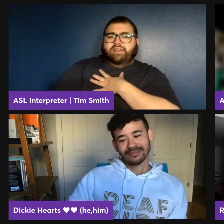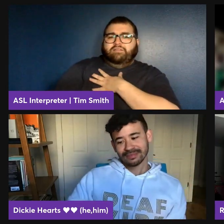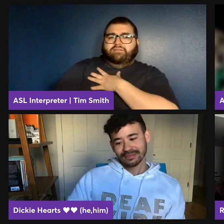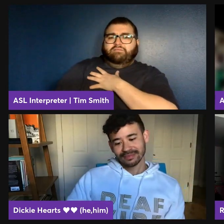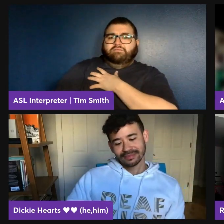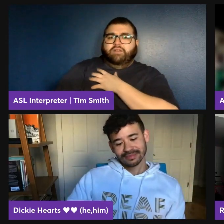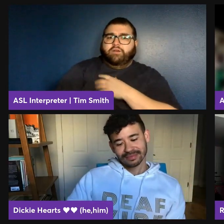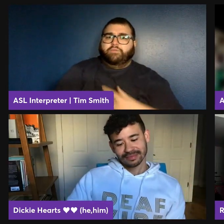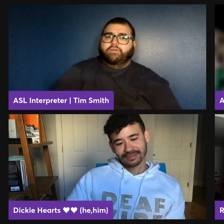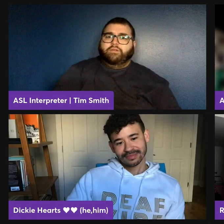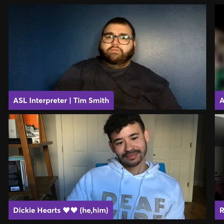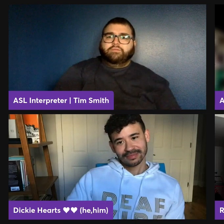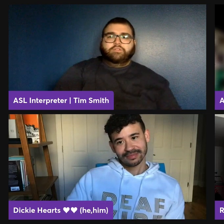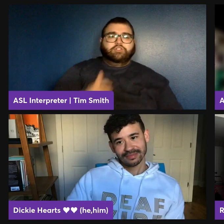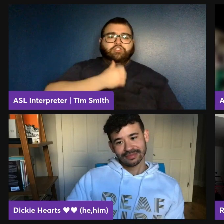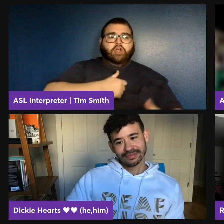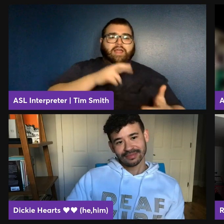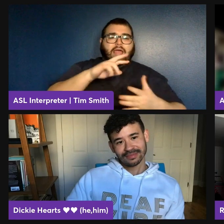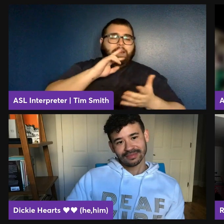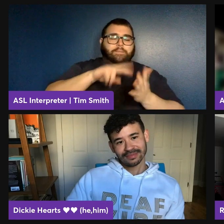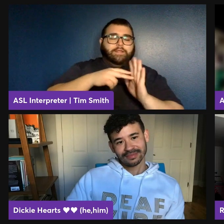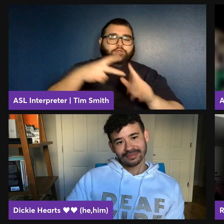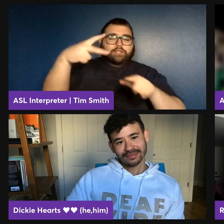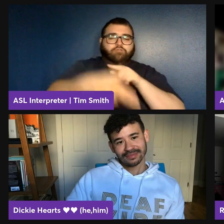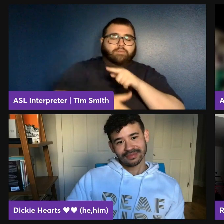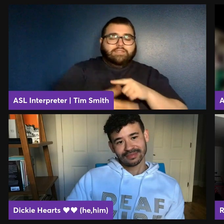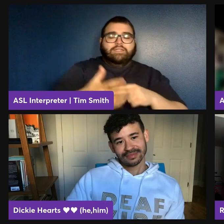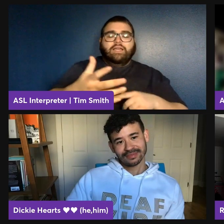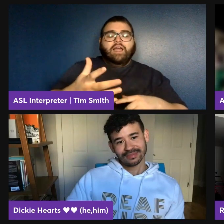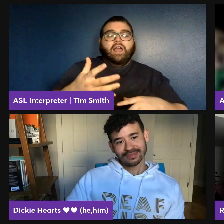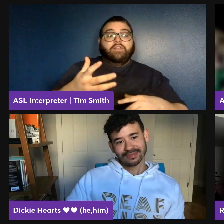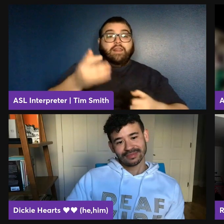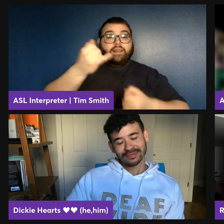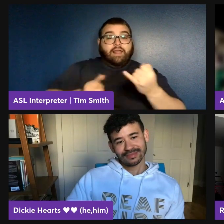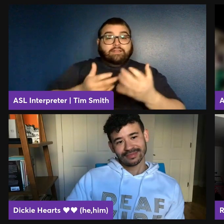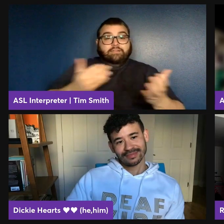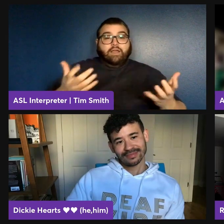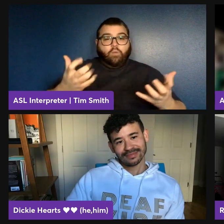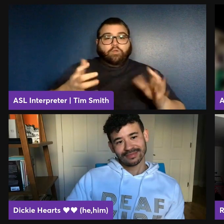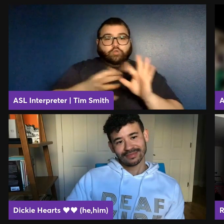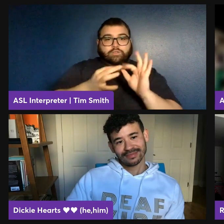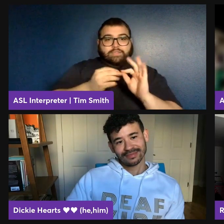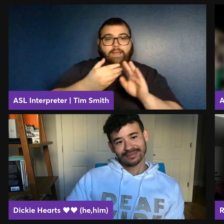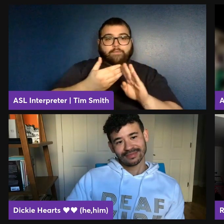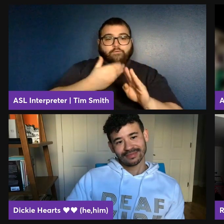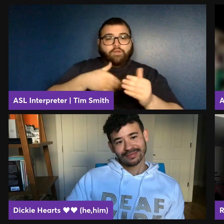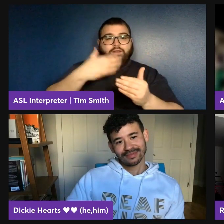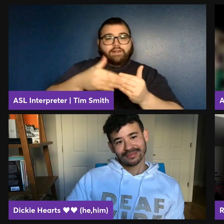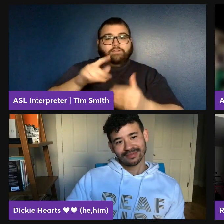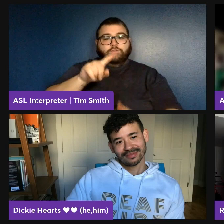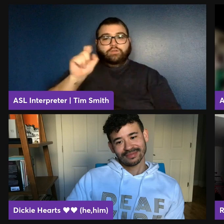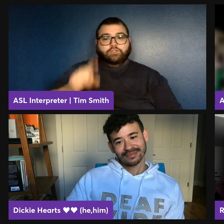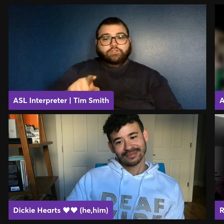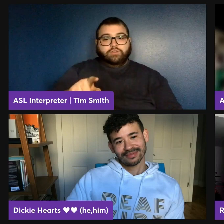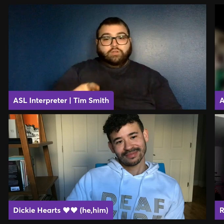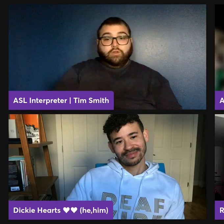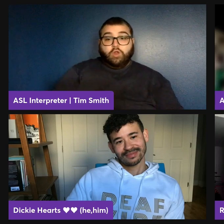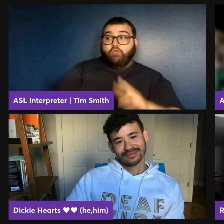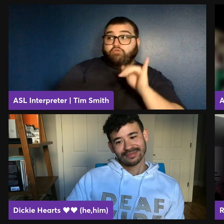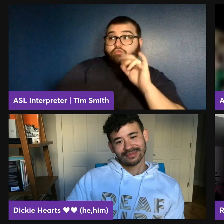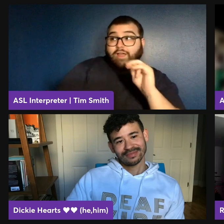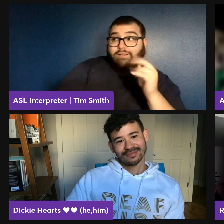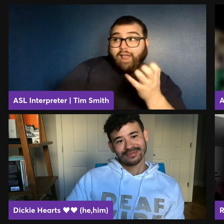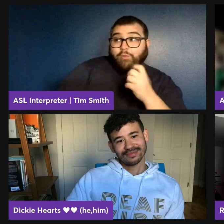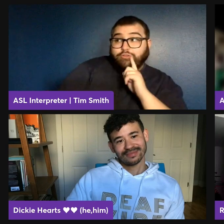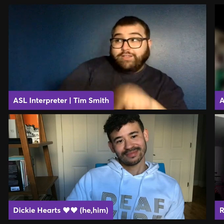too. Sorry, yes. I didn't mean to interrupt you, Dickie. The last thing I want to say, I think, before we do the next question is that. Wait, I should answer the question